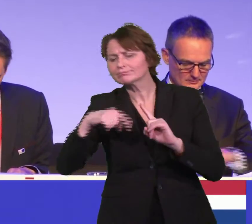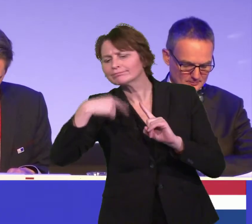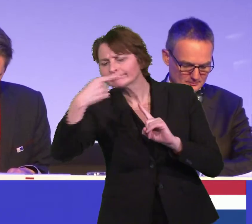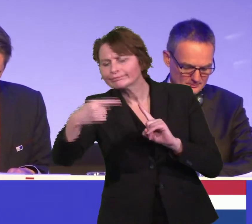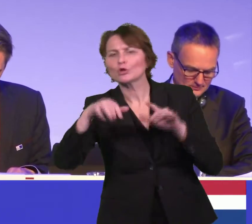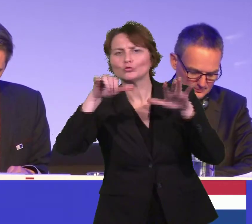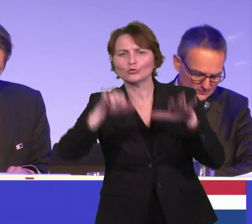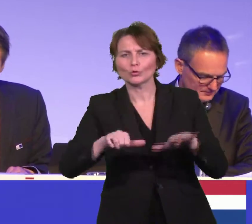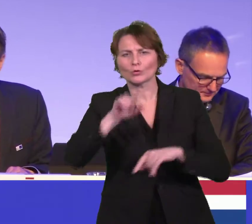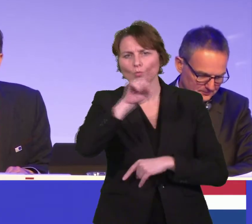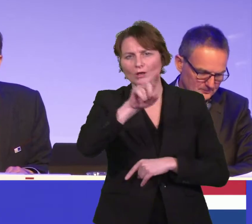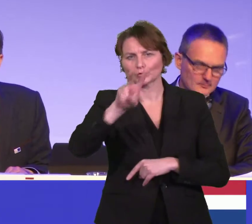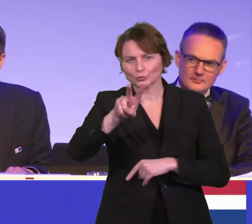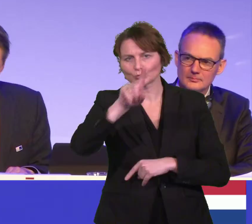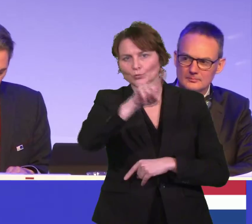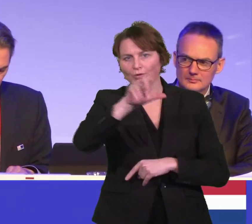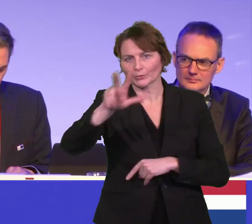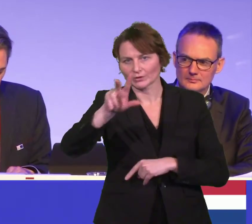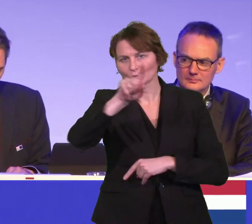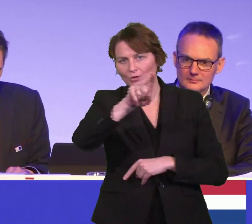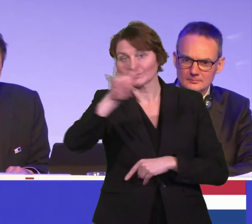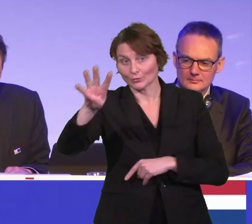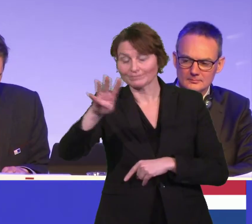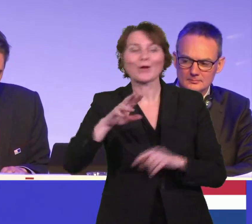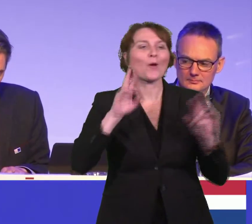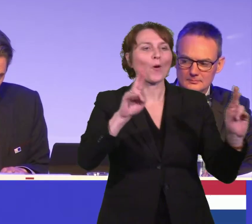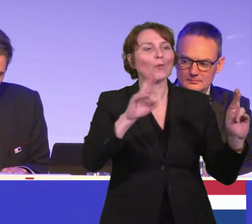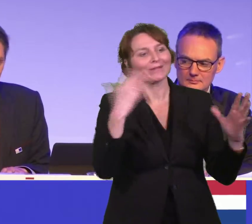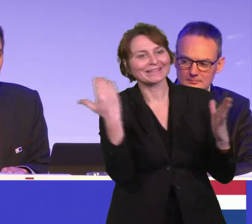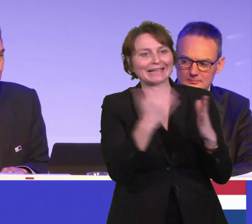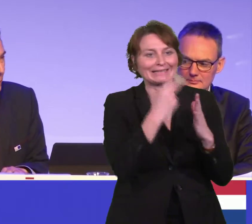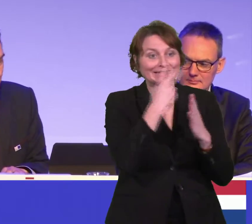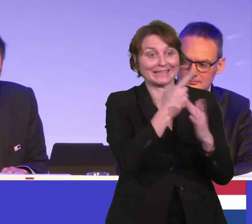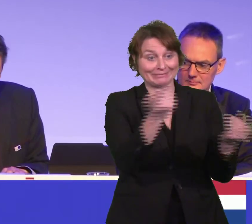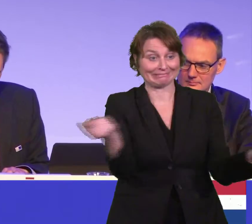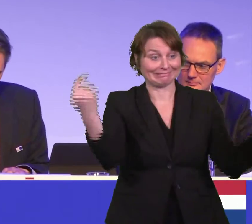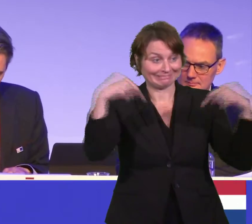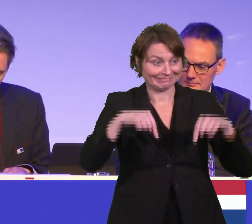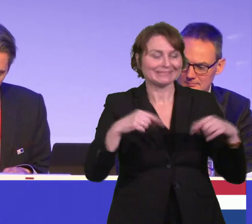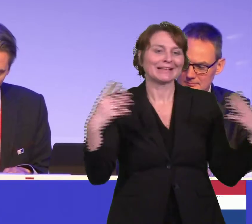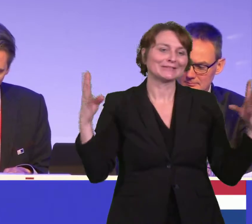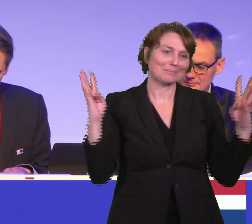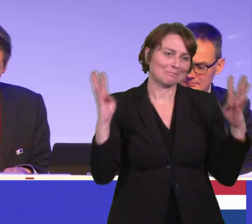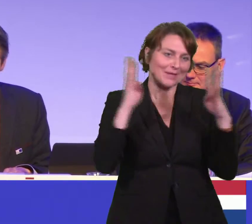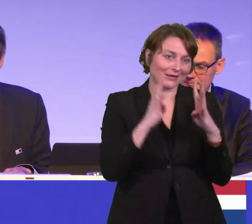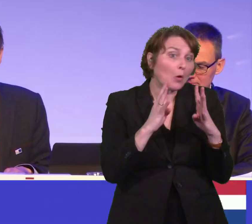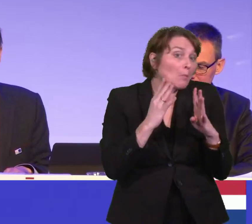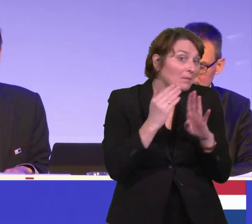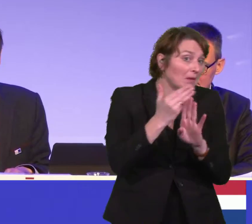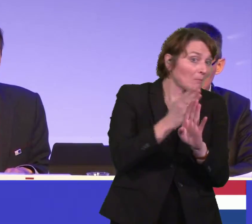June 2016. Of course, we hope to see you all again this meeting and perhaps already earlier at one of our